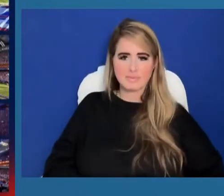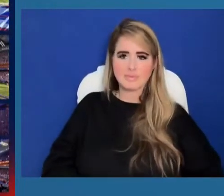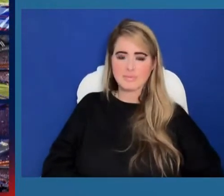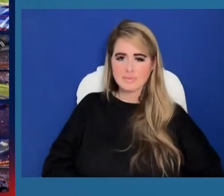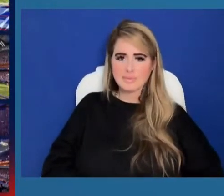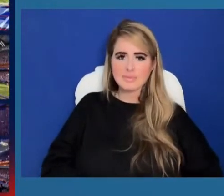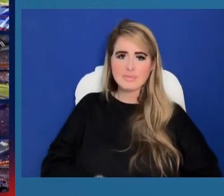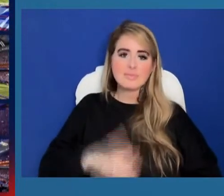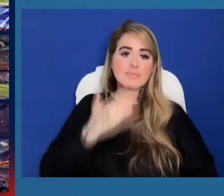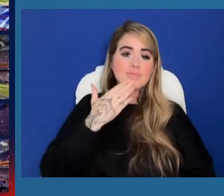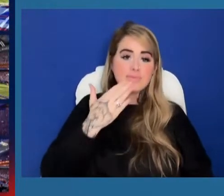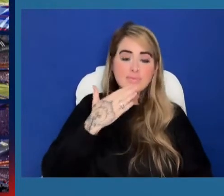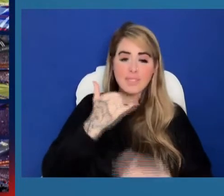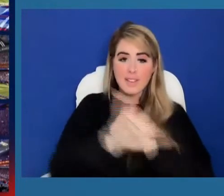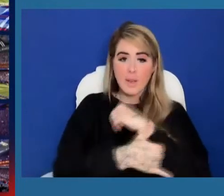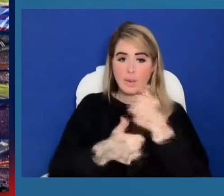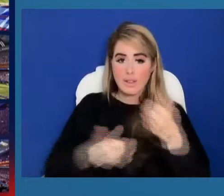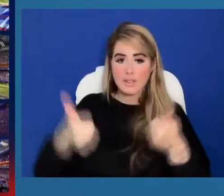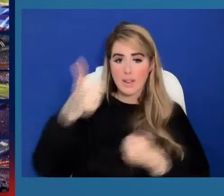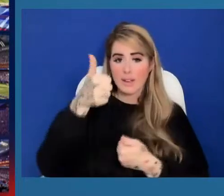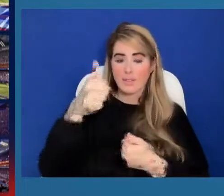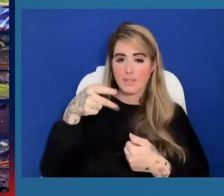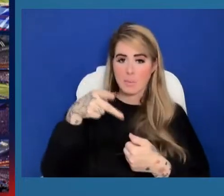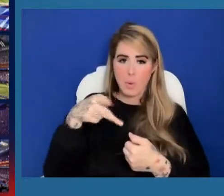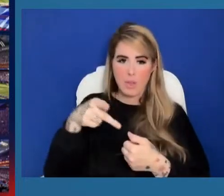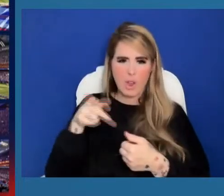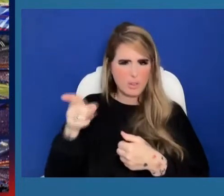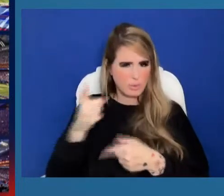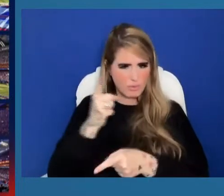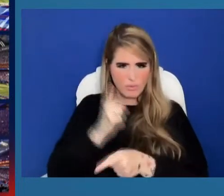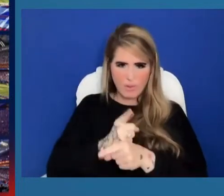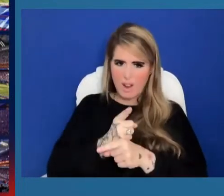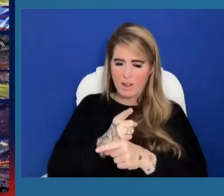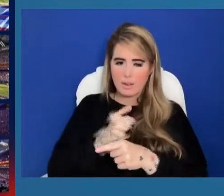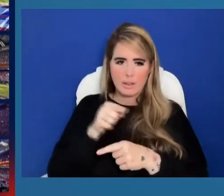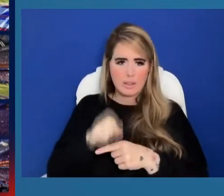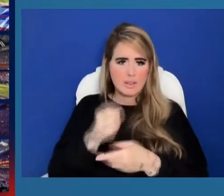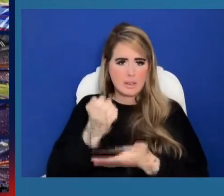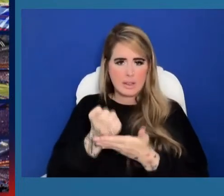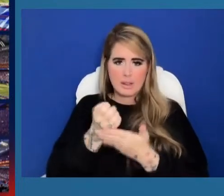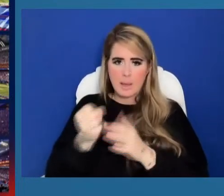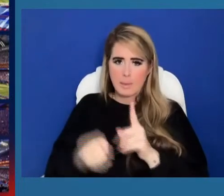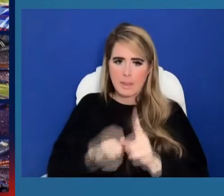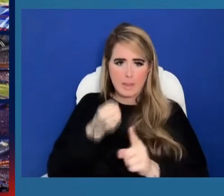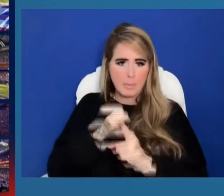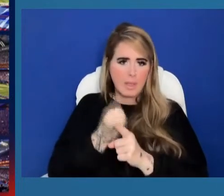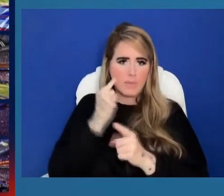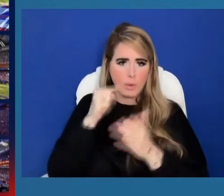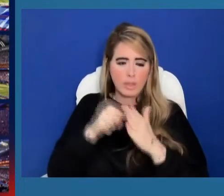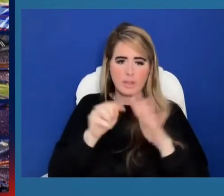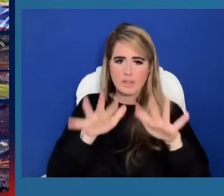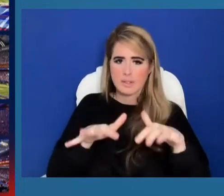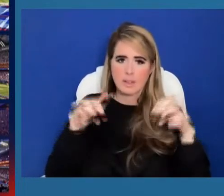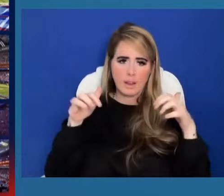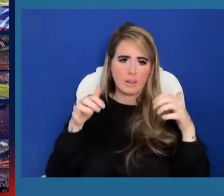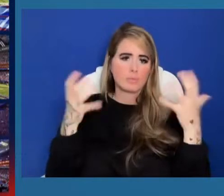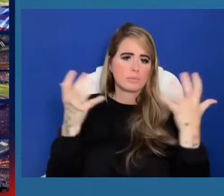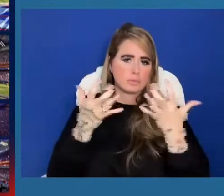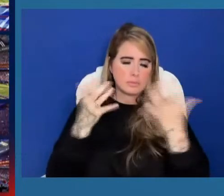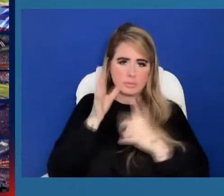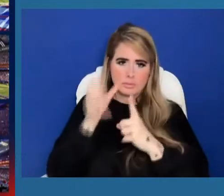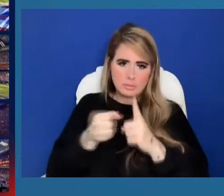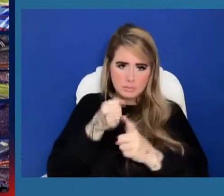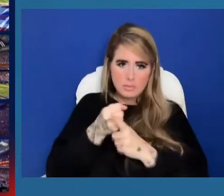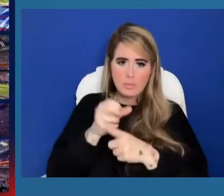Thank you, County Executive Poloncarz. You are so right about the economic impact that this stadium is going to have on Orchard